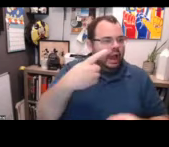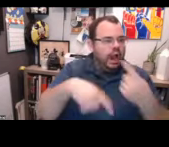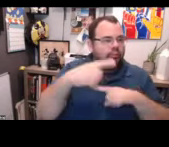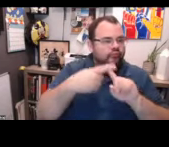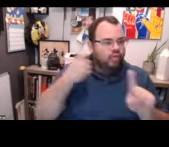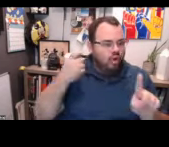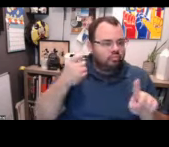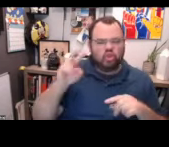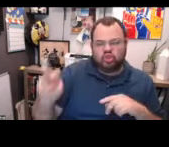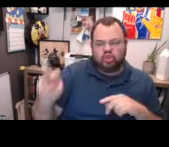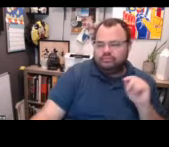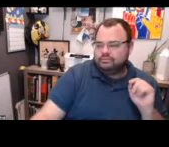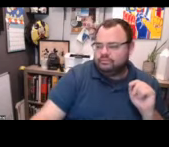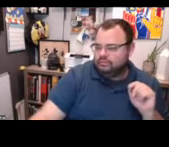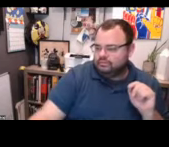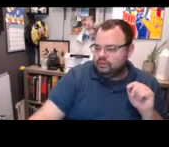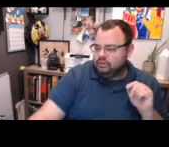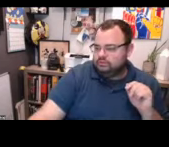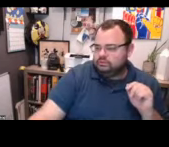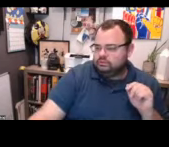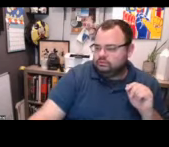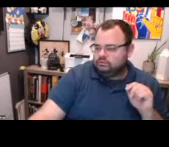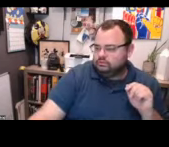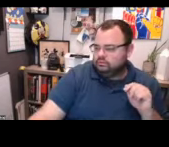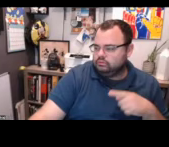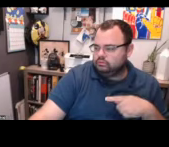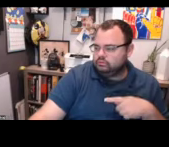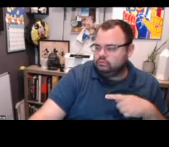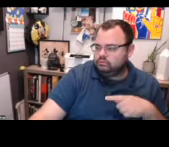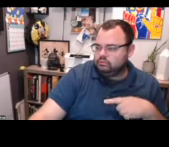I began to realize where it was coming from.